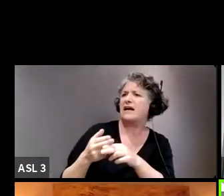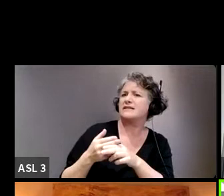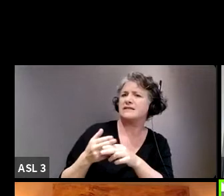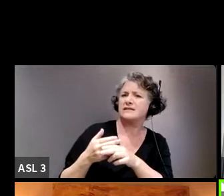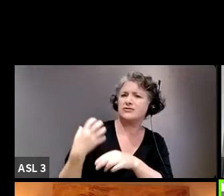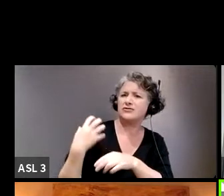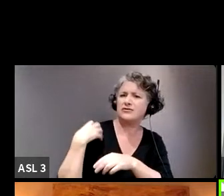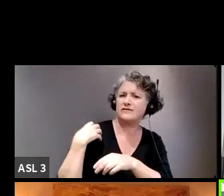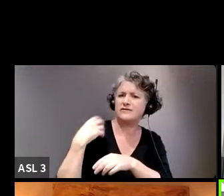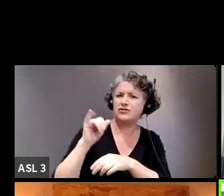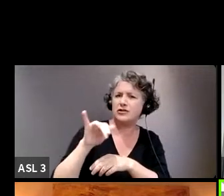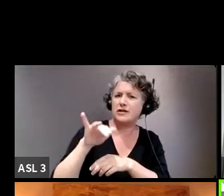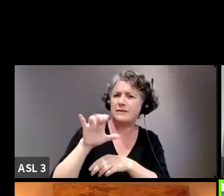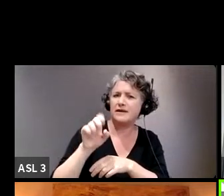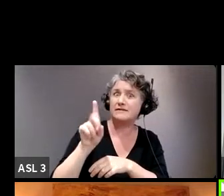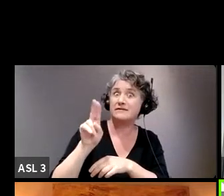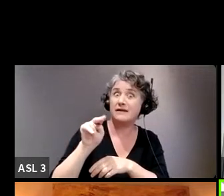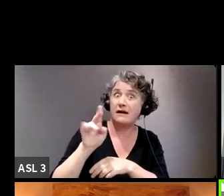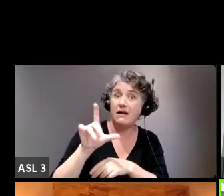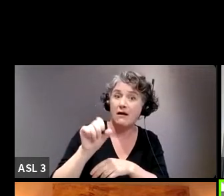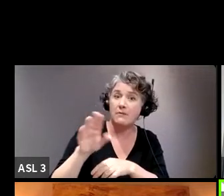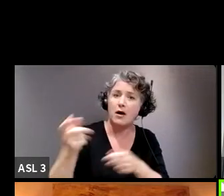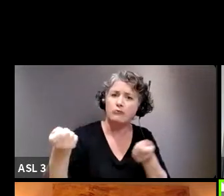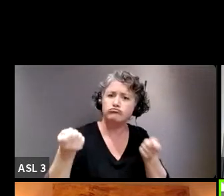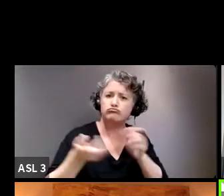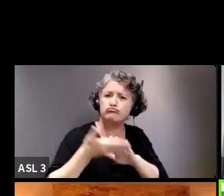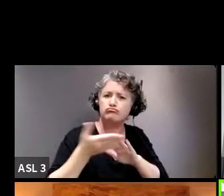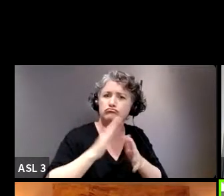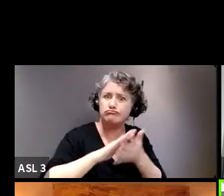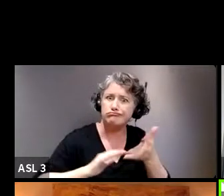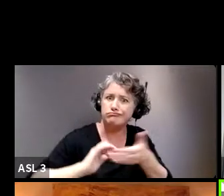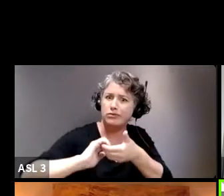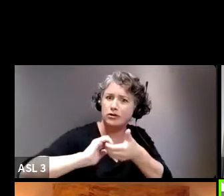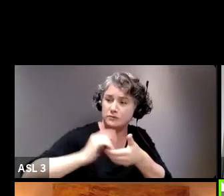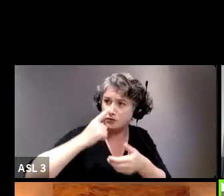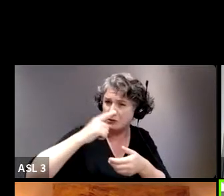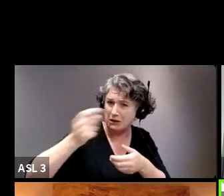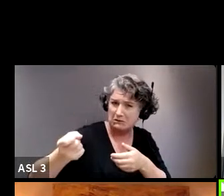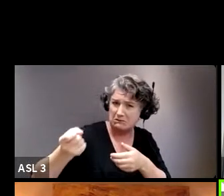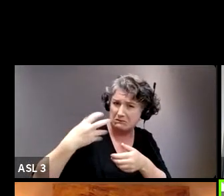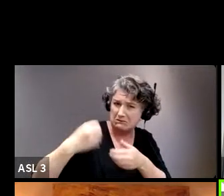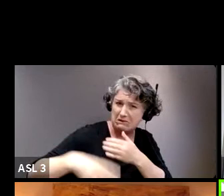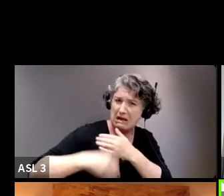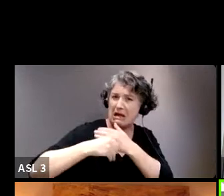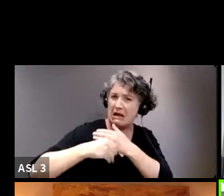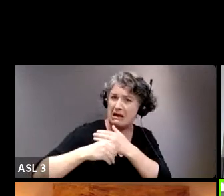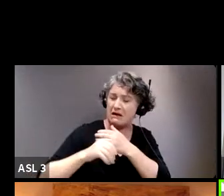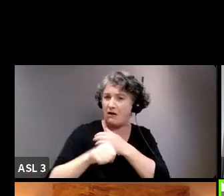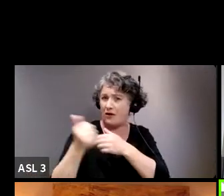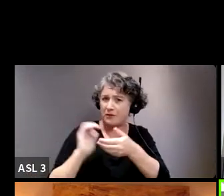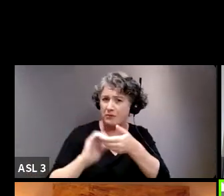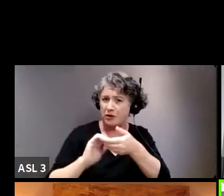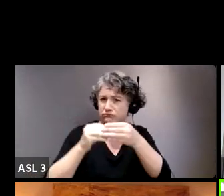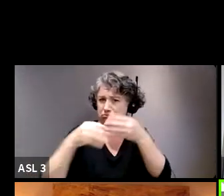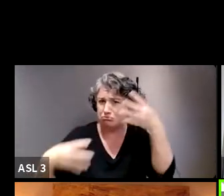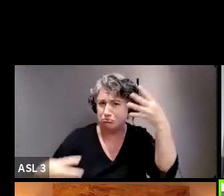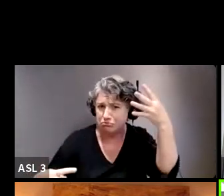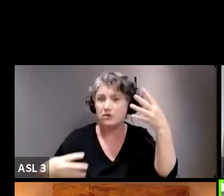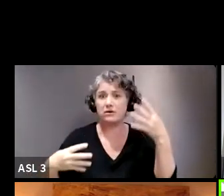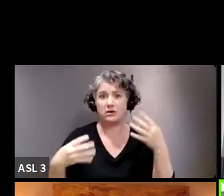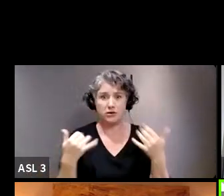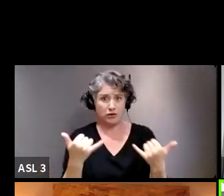presides over the vast majority of those partnerships to give another range of other partnerships that we currently